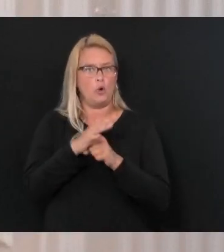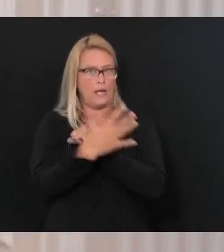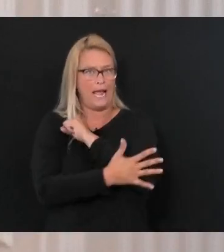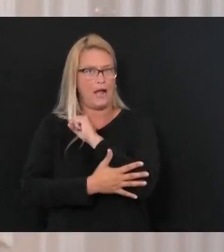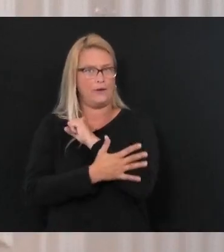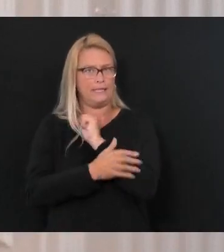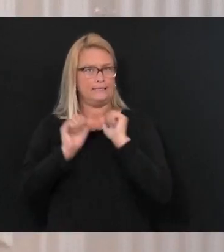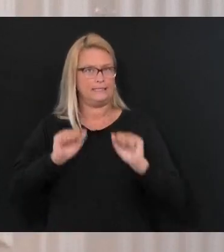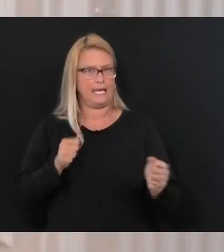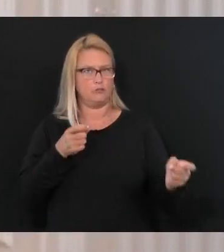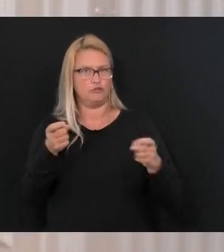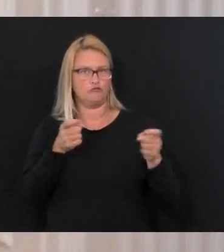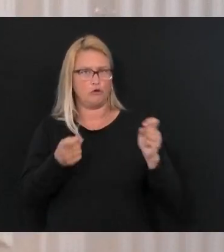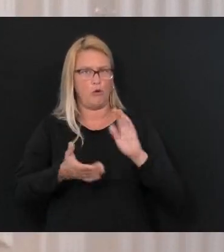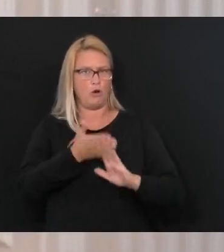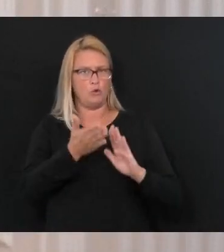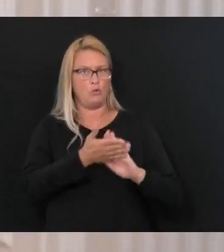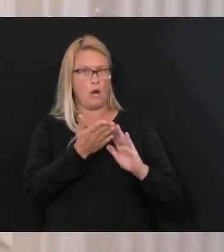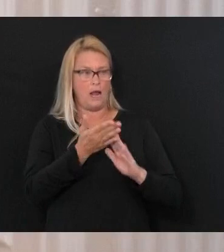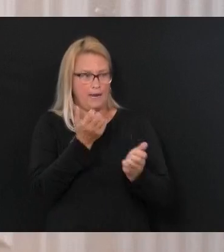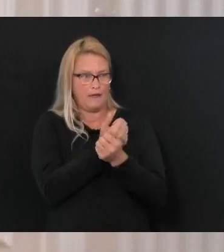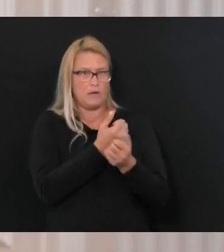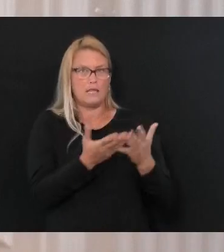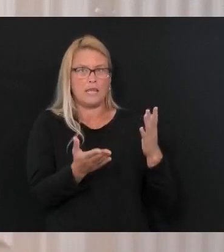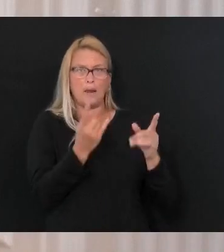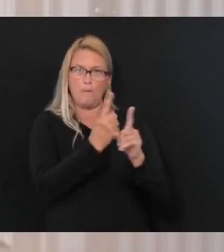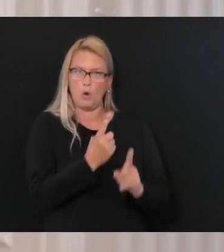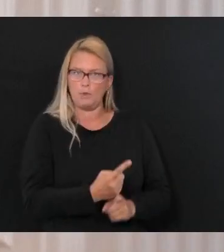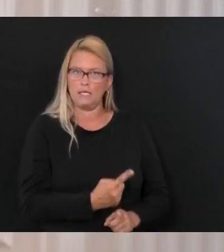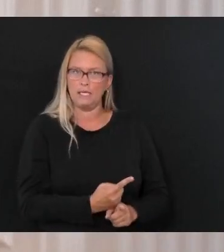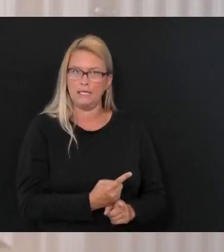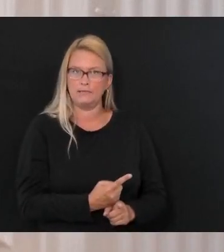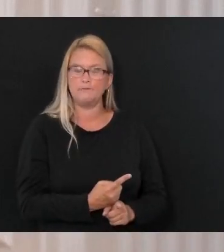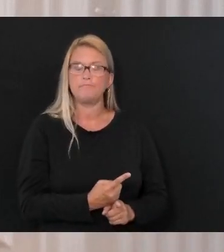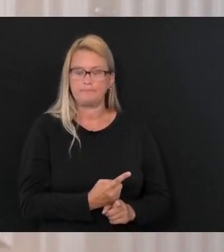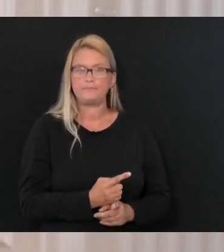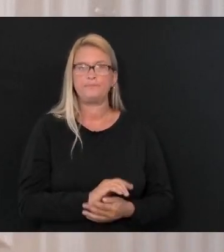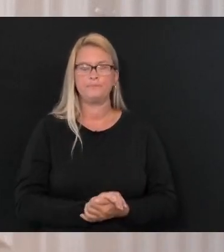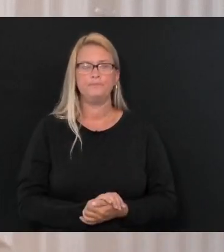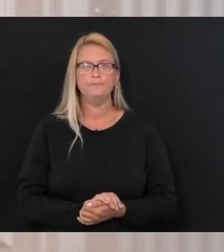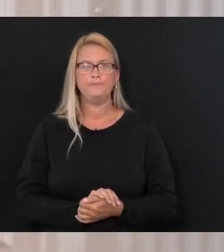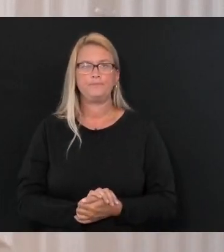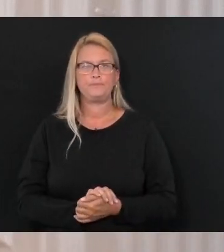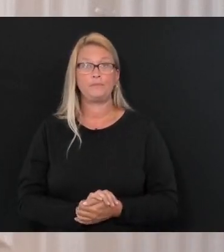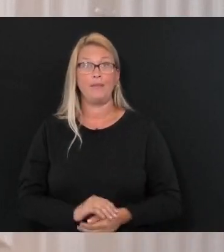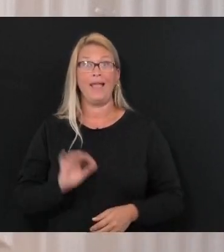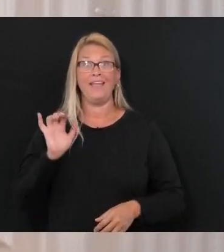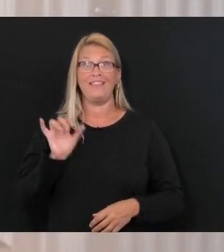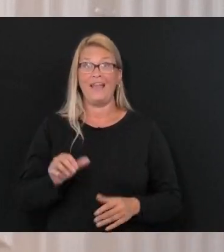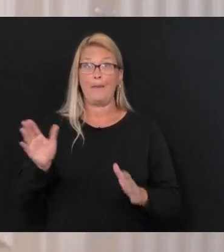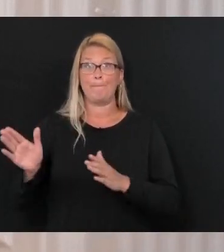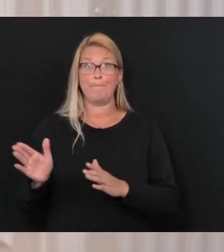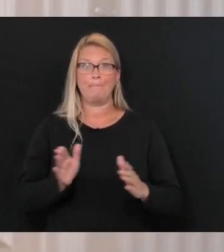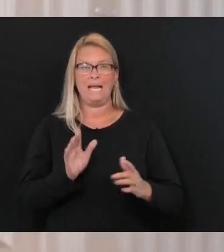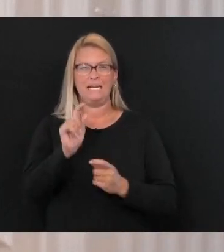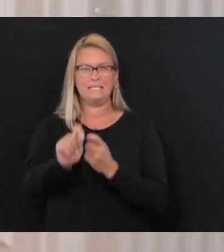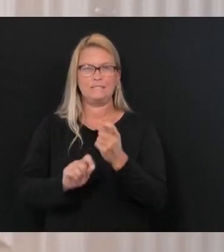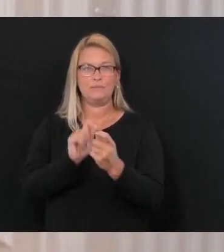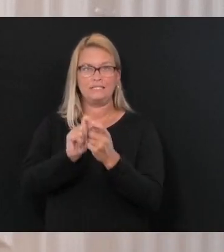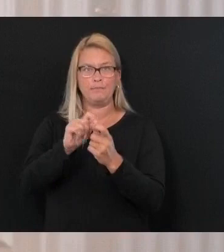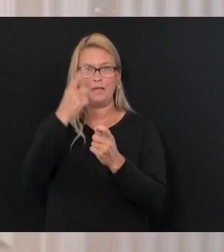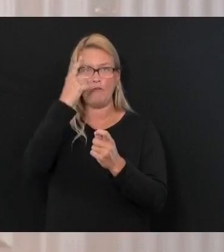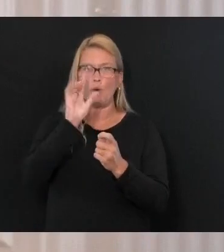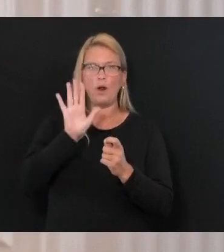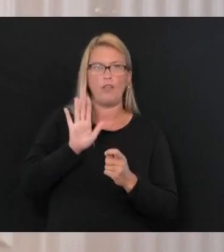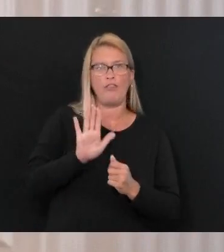their communities better than I or anybody in my department knows here in Charleston. And they put those plans together specifically for their communities,